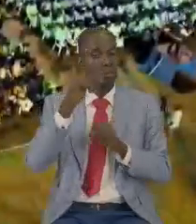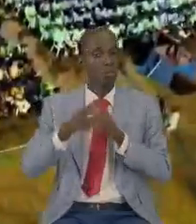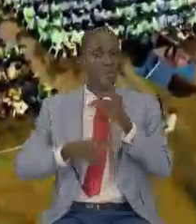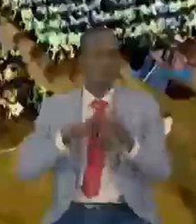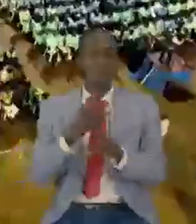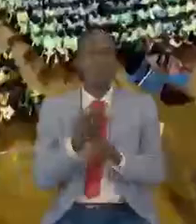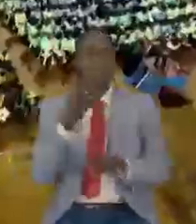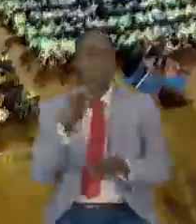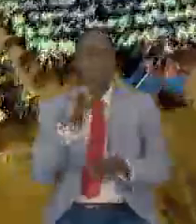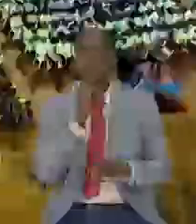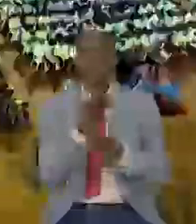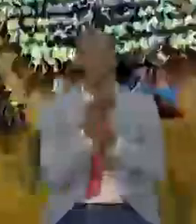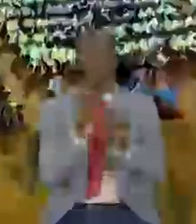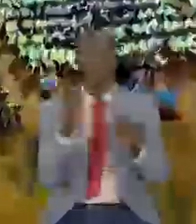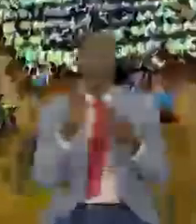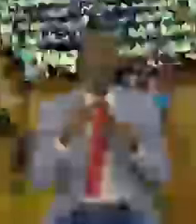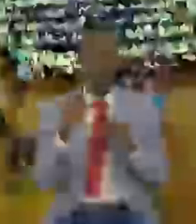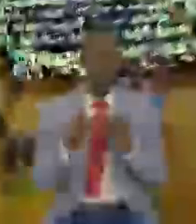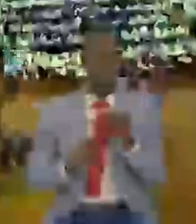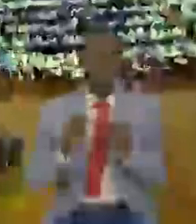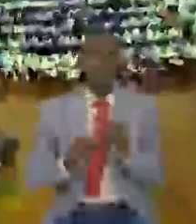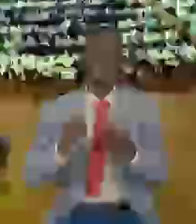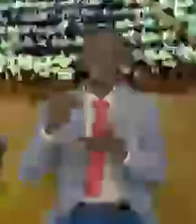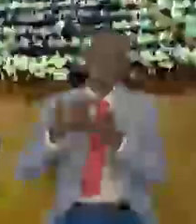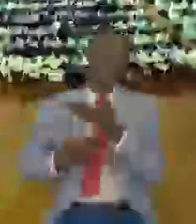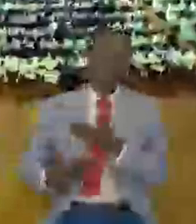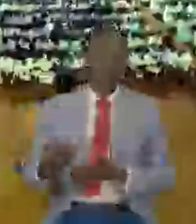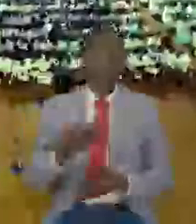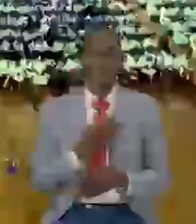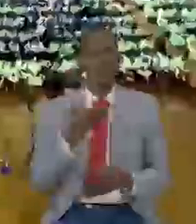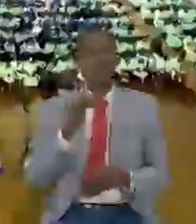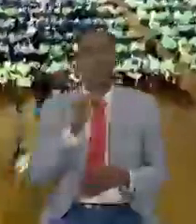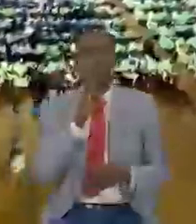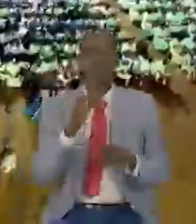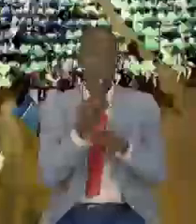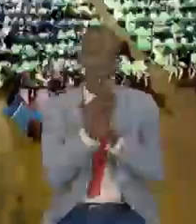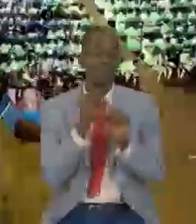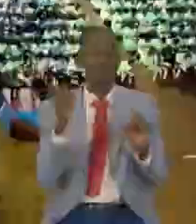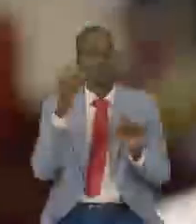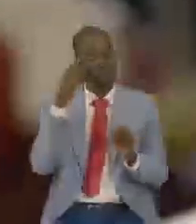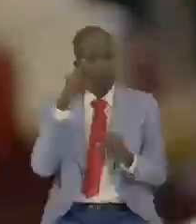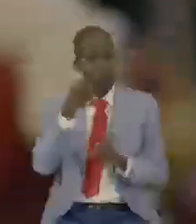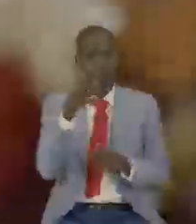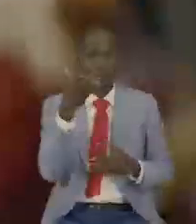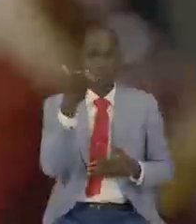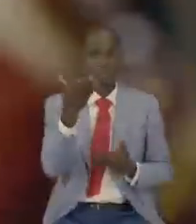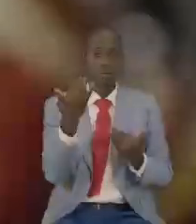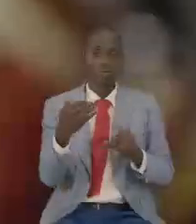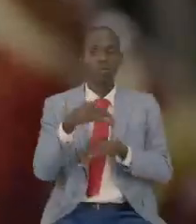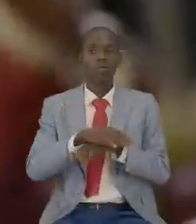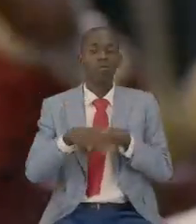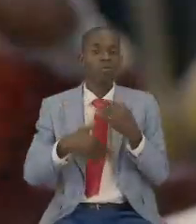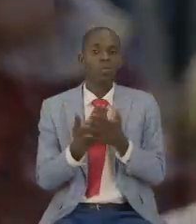generation. And there is redemption for you there tonight. All your chains are broken tonight.